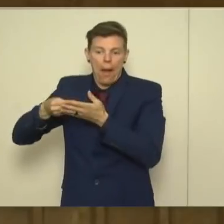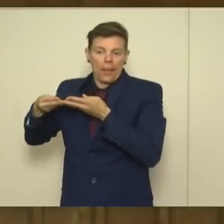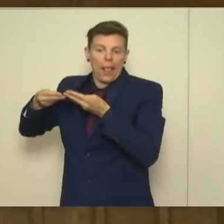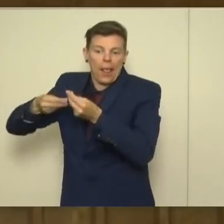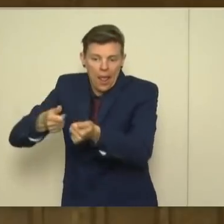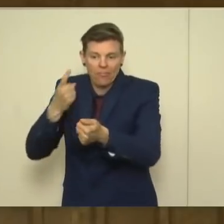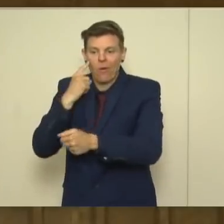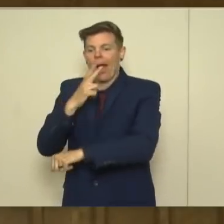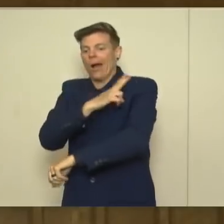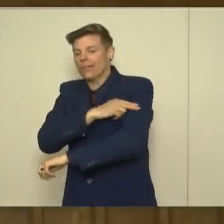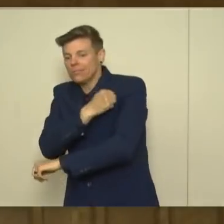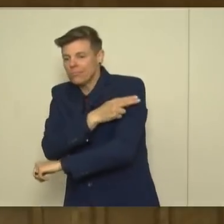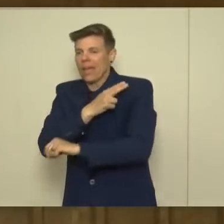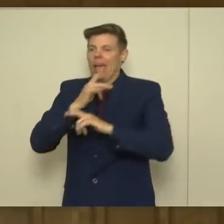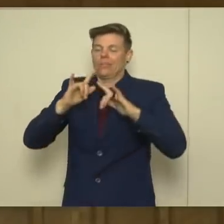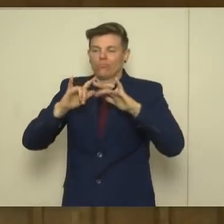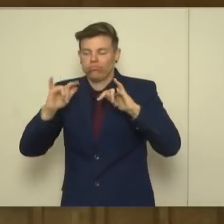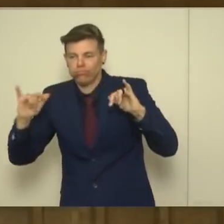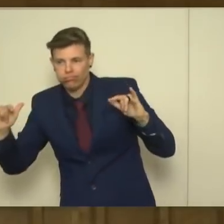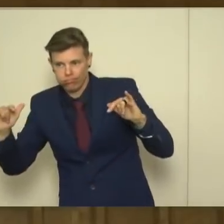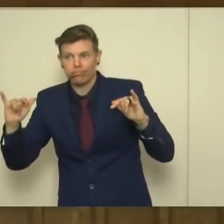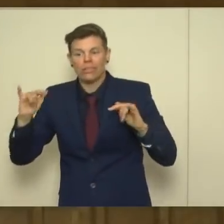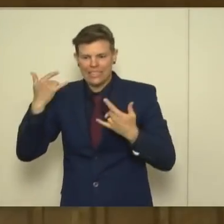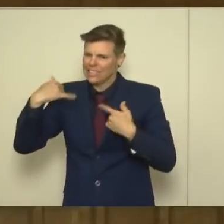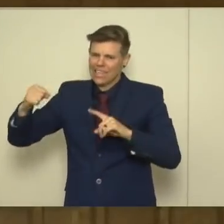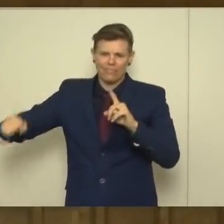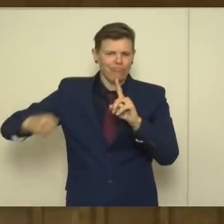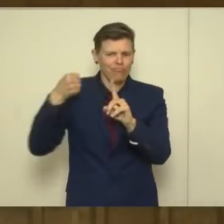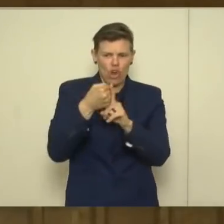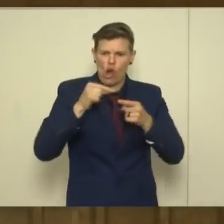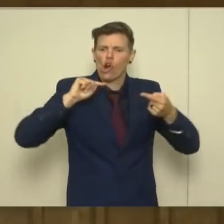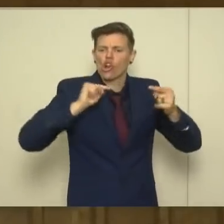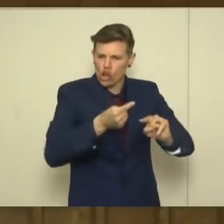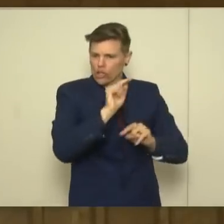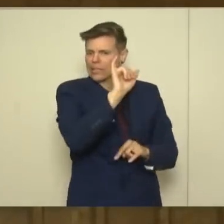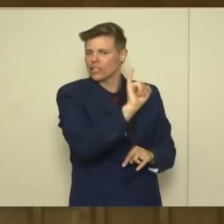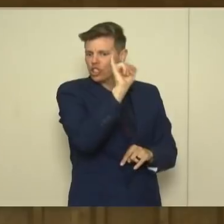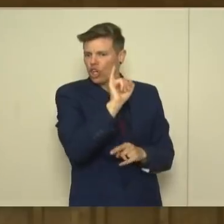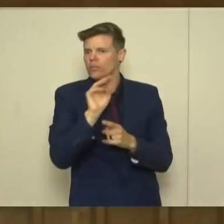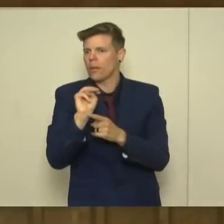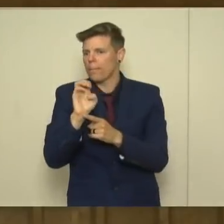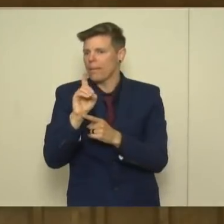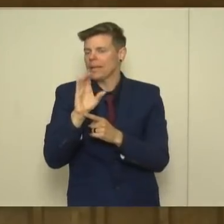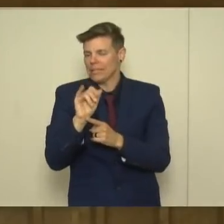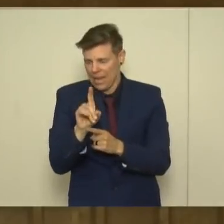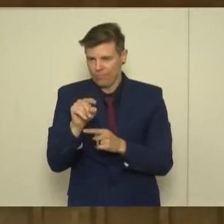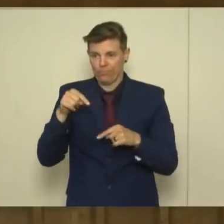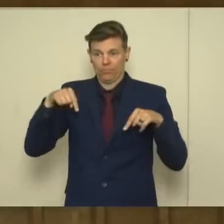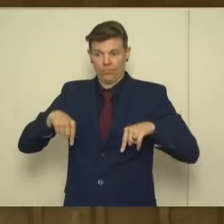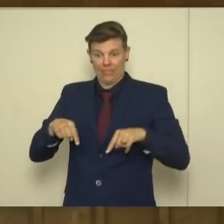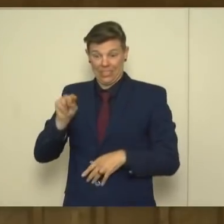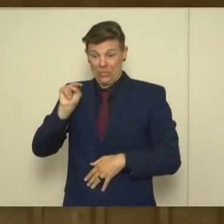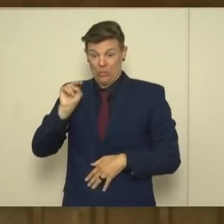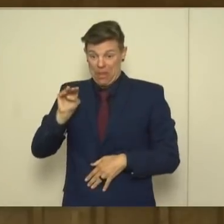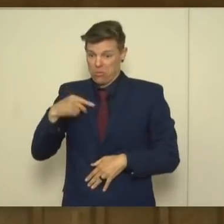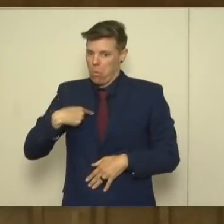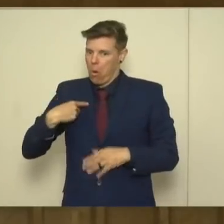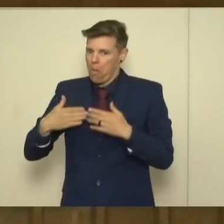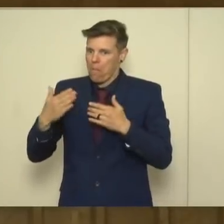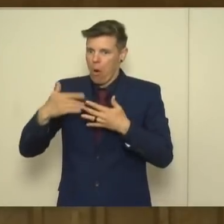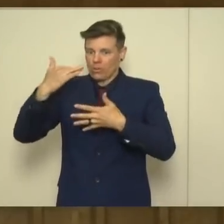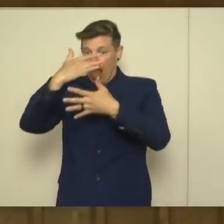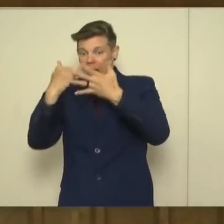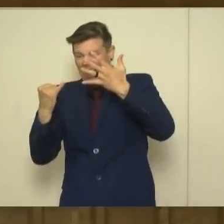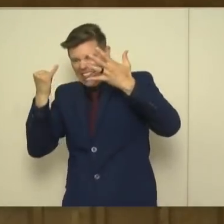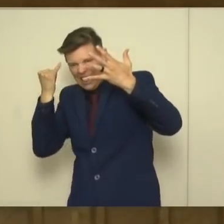to the fact that New Mexico has the second or third lowest per capita income. 42% of our Medicaid,